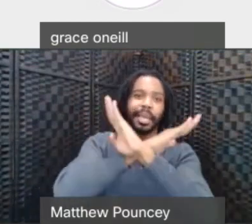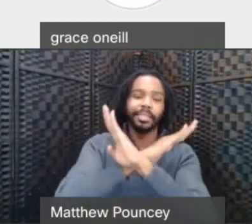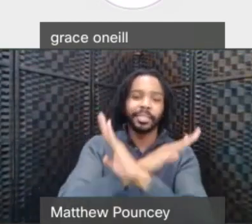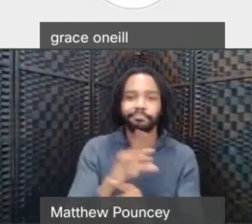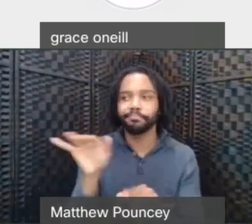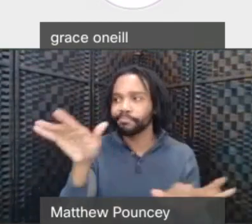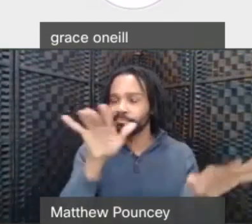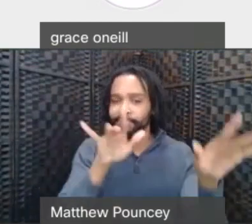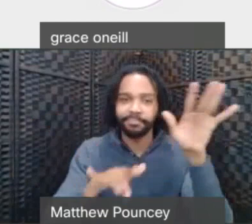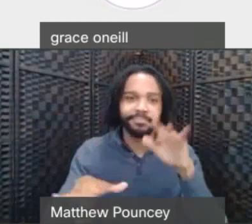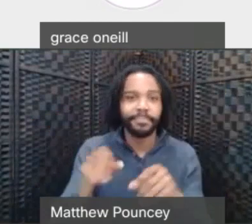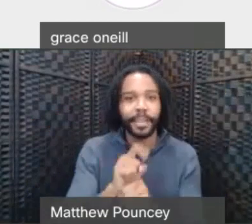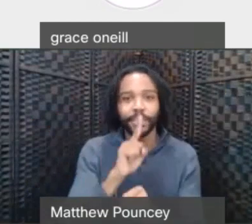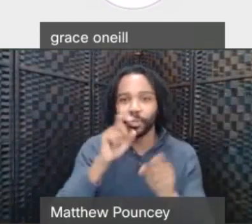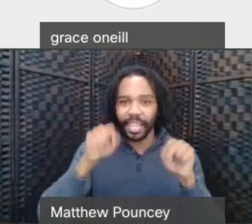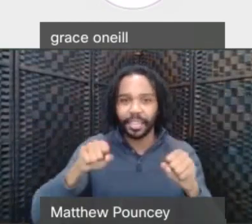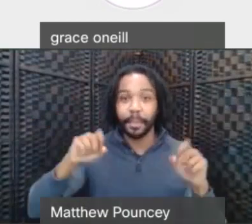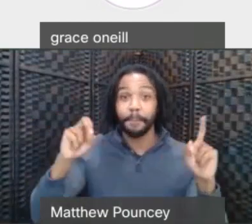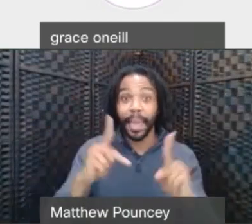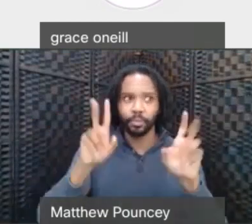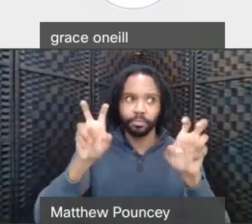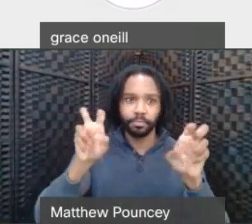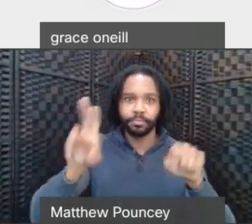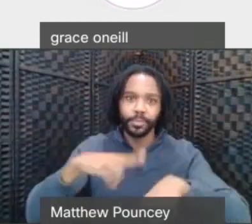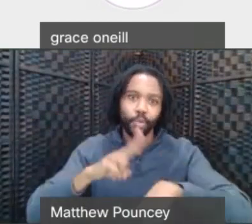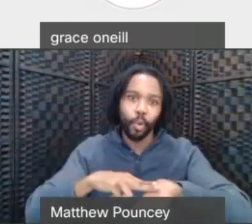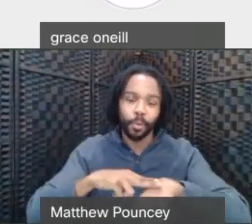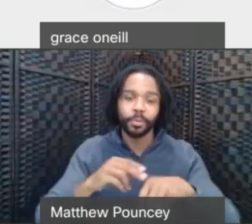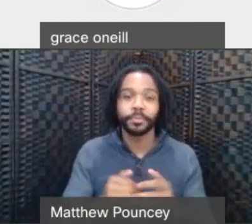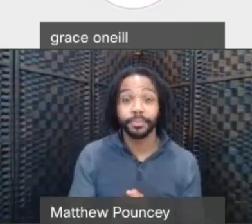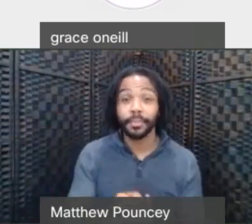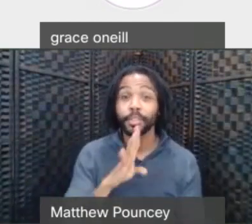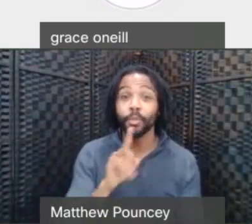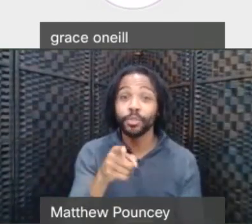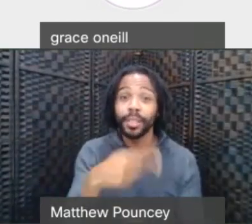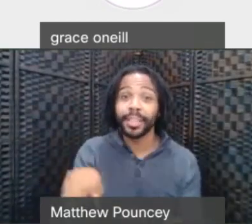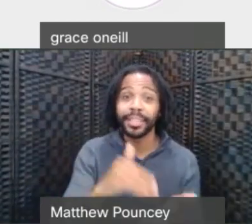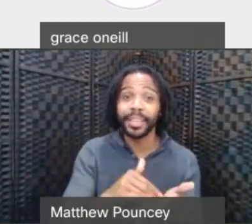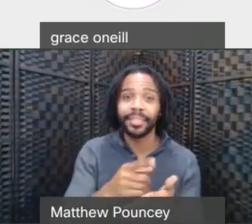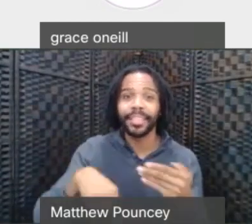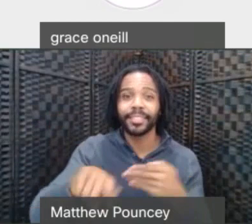can get back somewhat to normal. Talk with everyone next week.